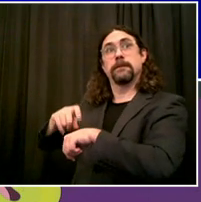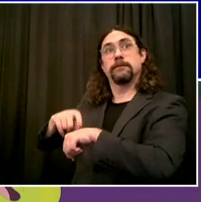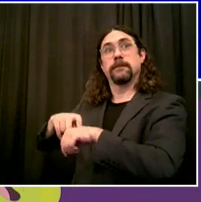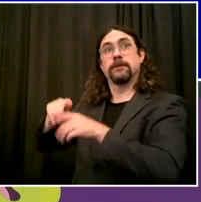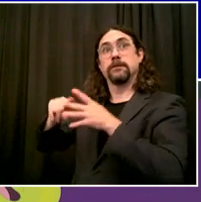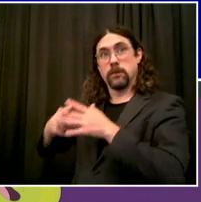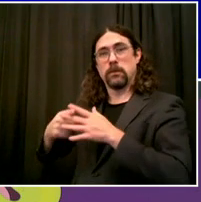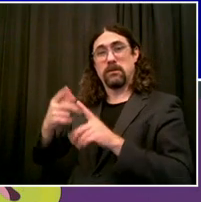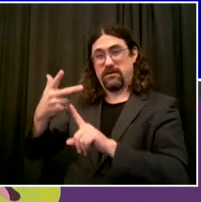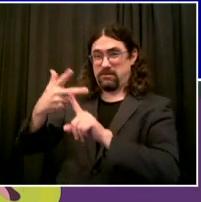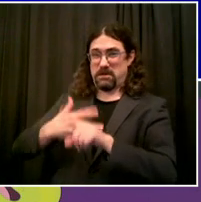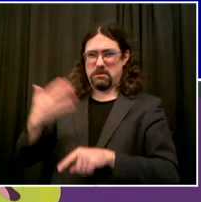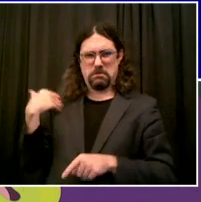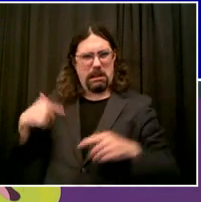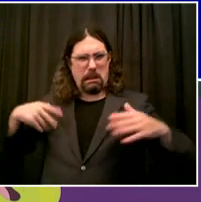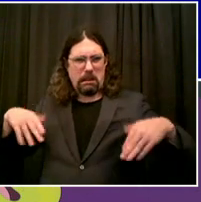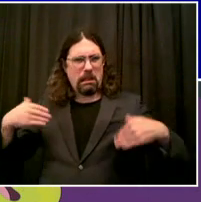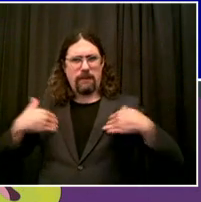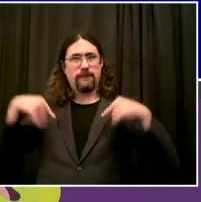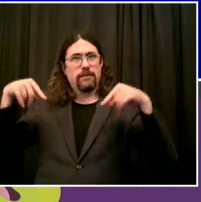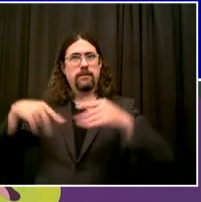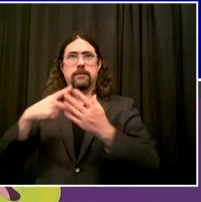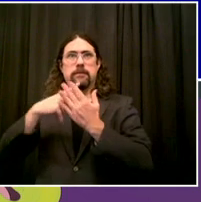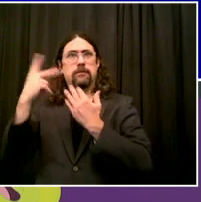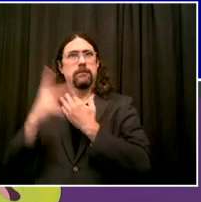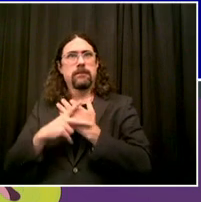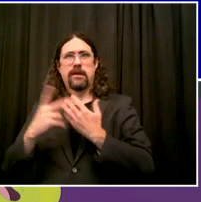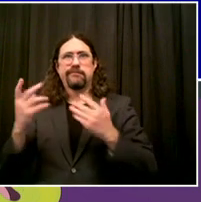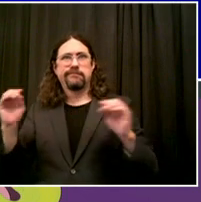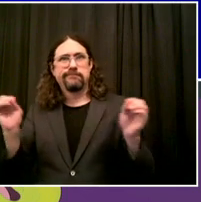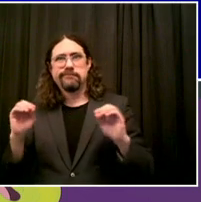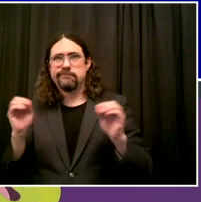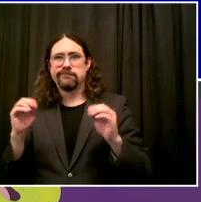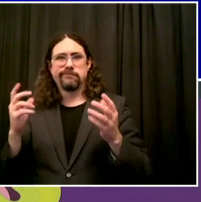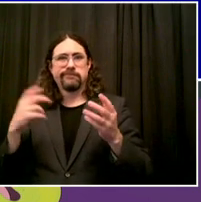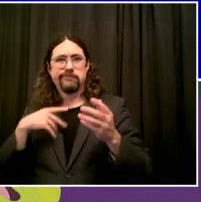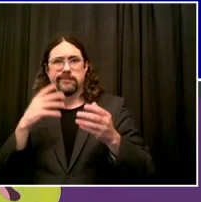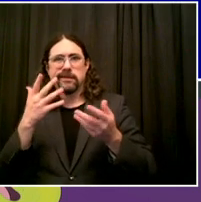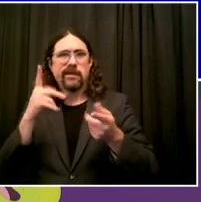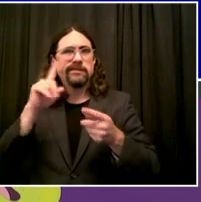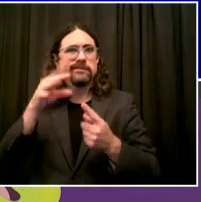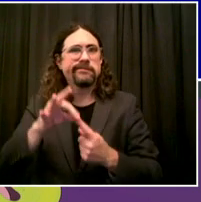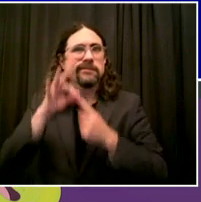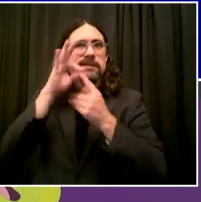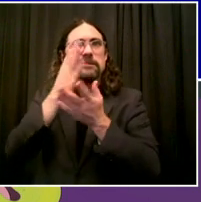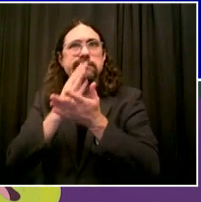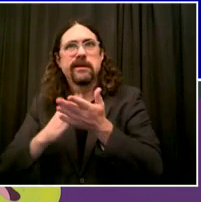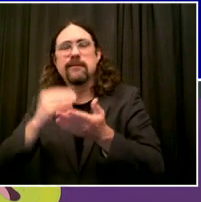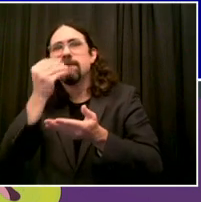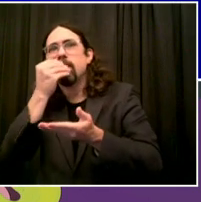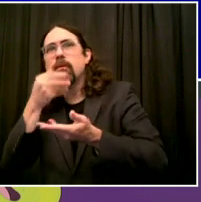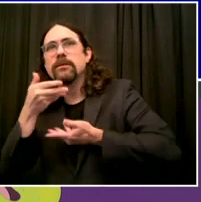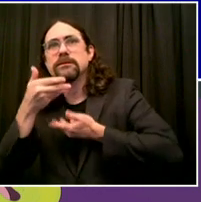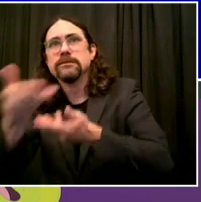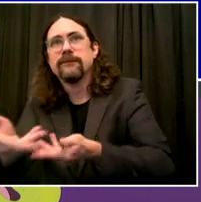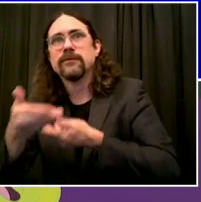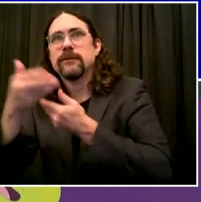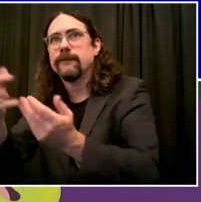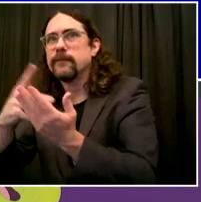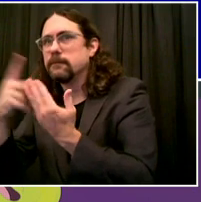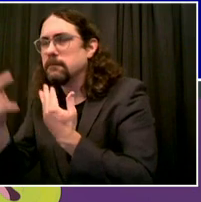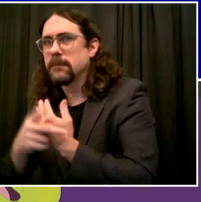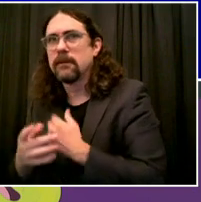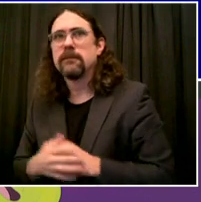it, when they need it, where they need it, distributed so far. This is an amazing number. The City of New York has distributed 70 million